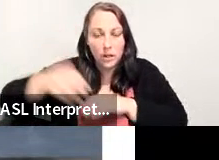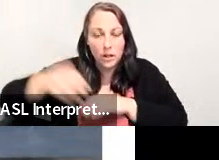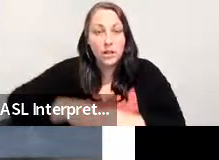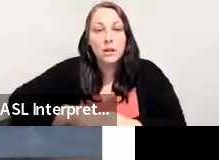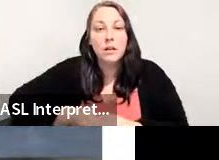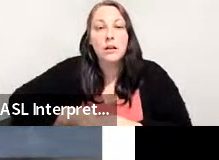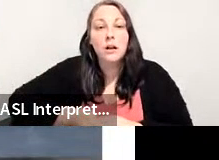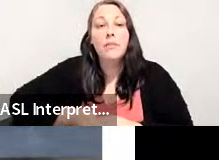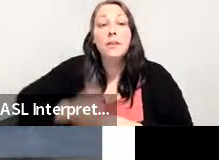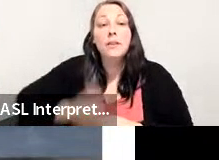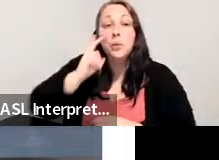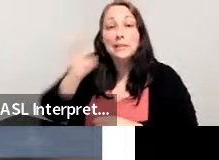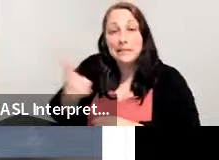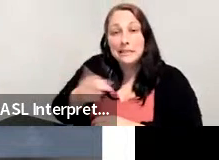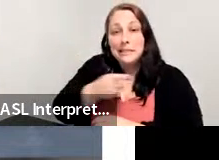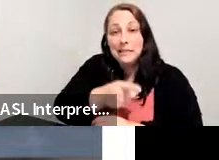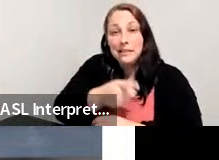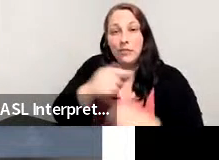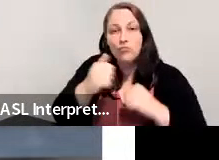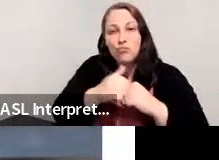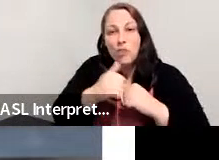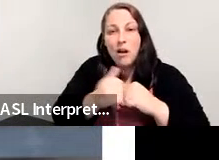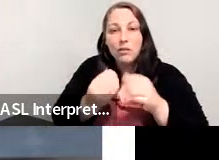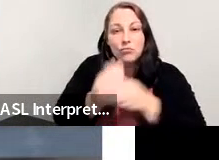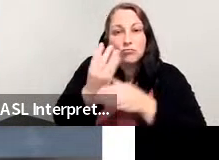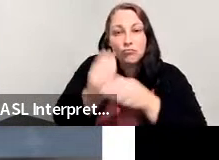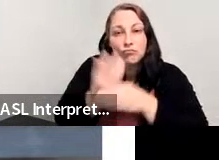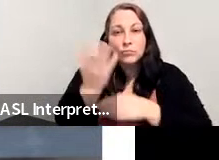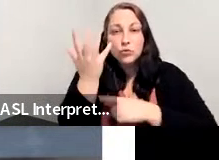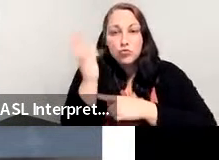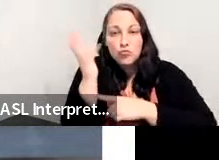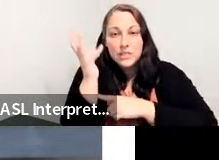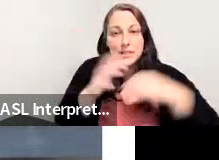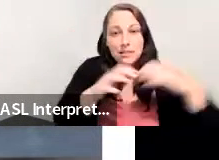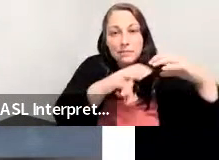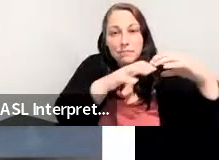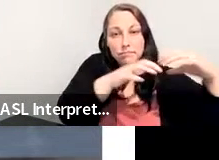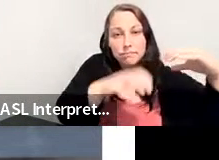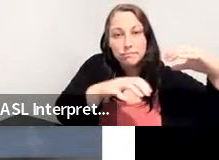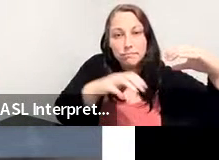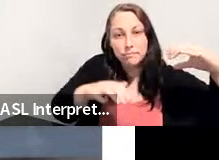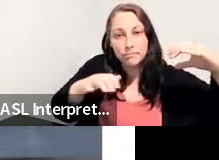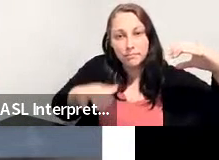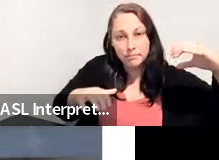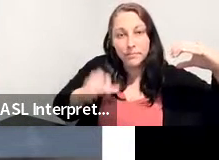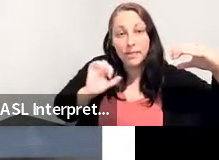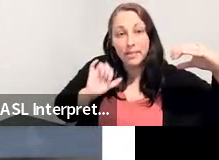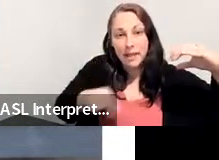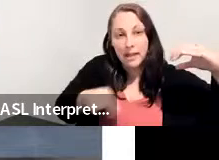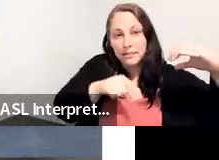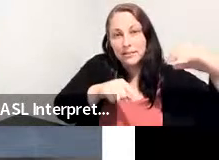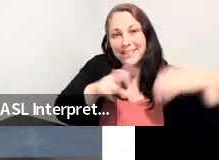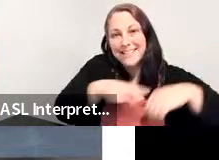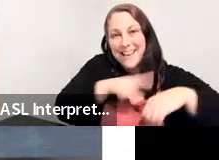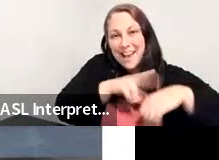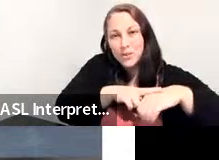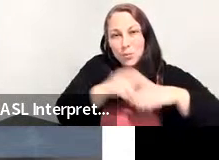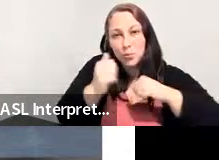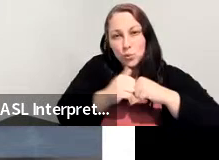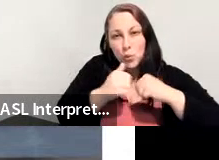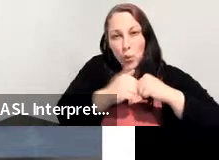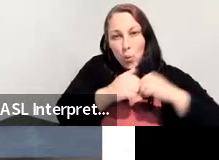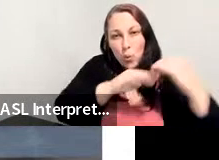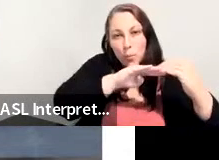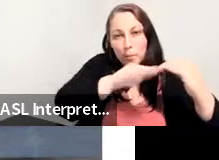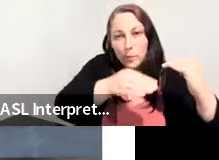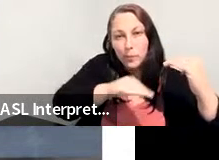kind of feather in to what we see is really like a natural stone material that terraces down and creates a